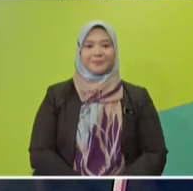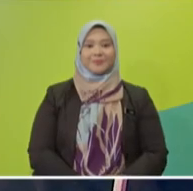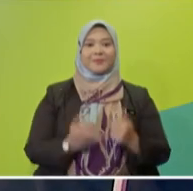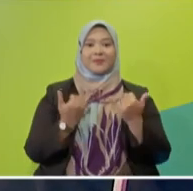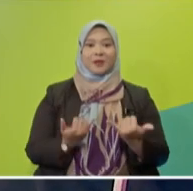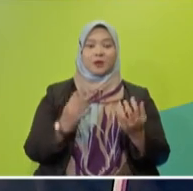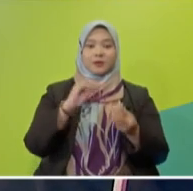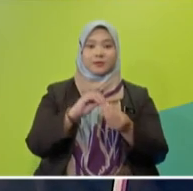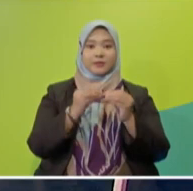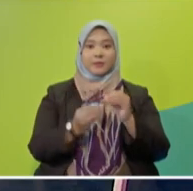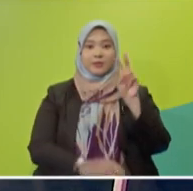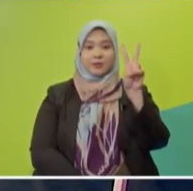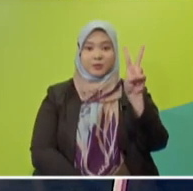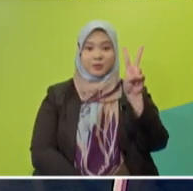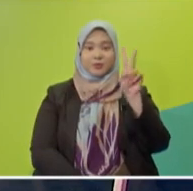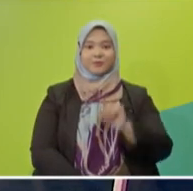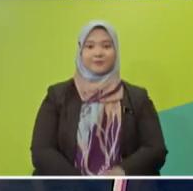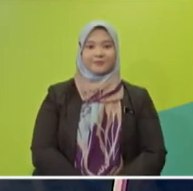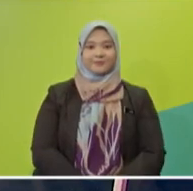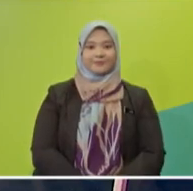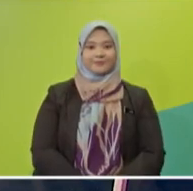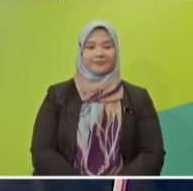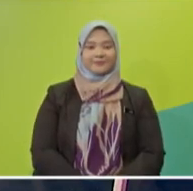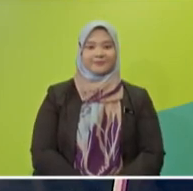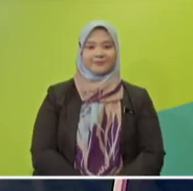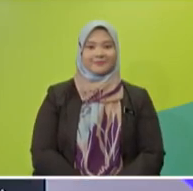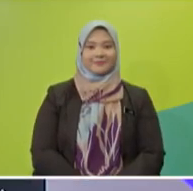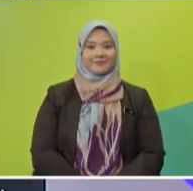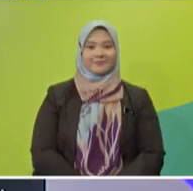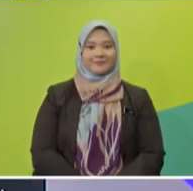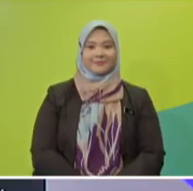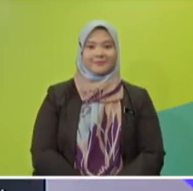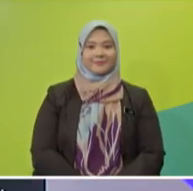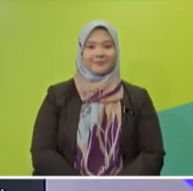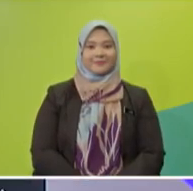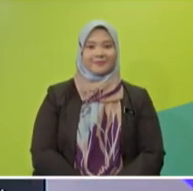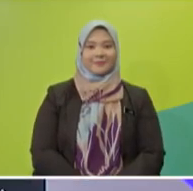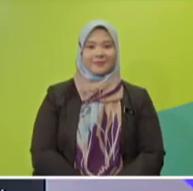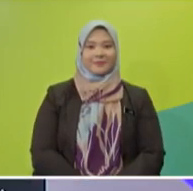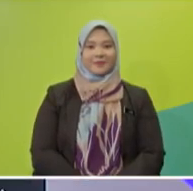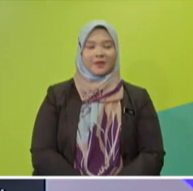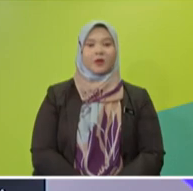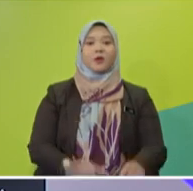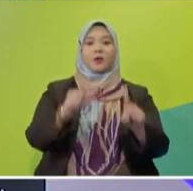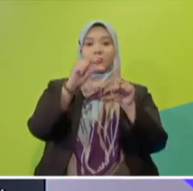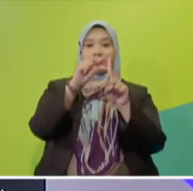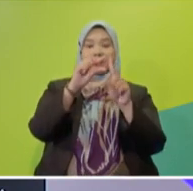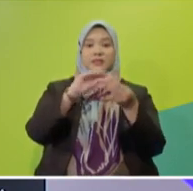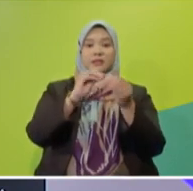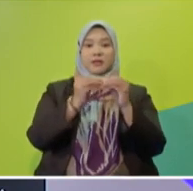the next one is... Okay, the next word is rrr, at,